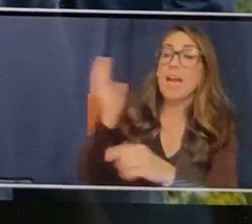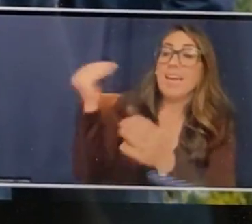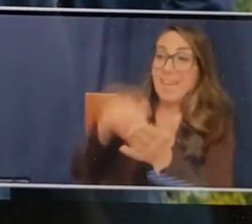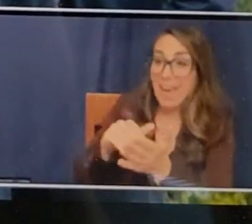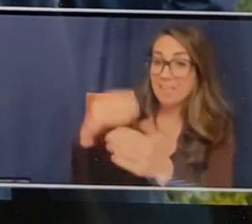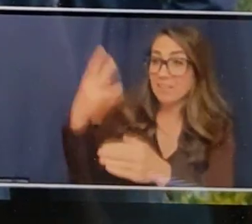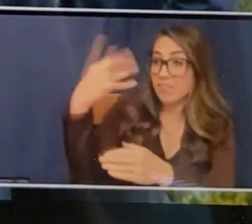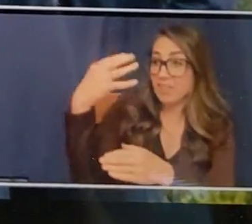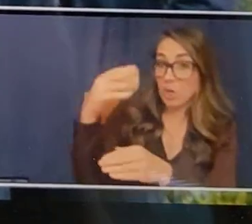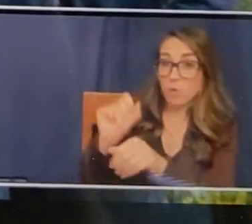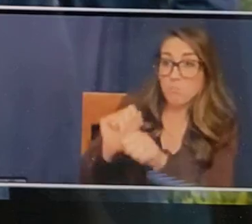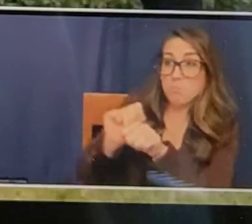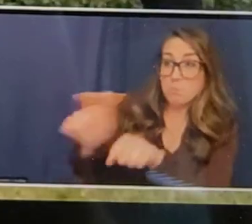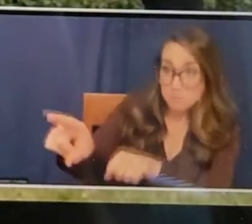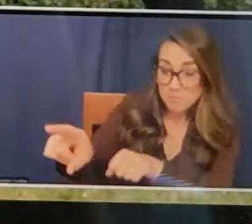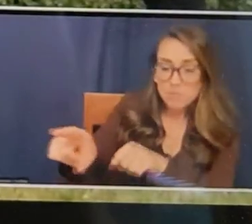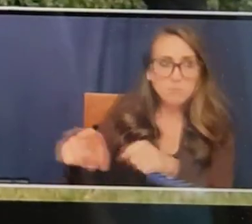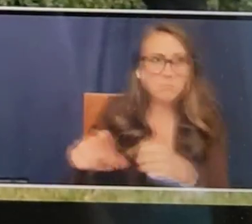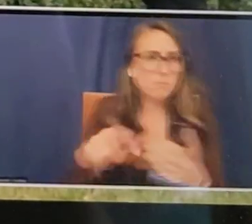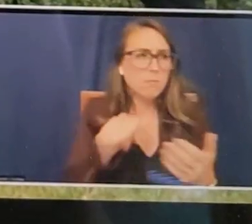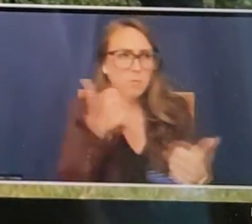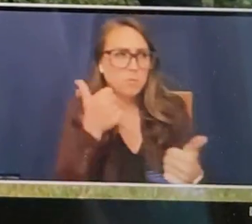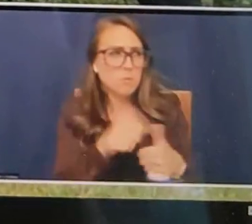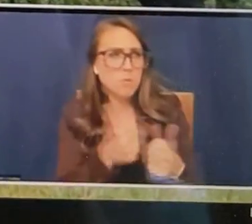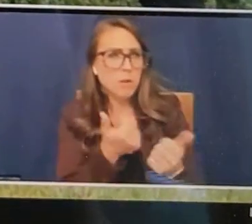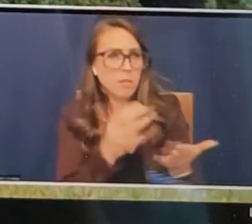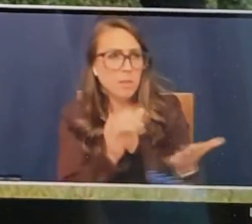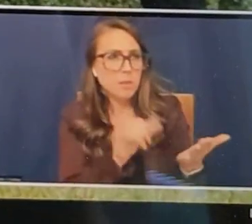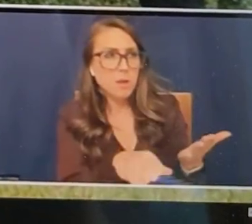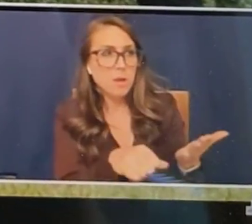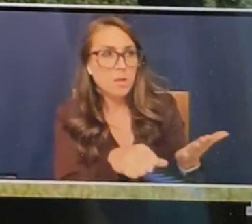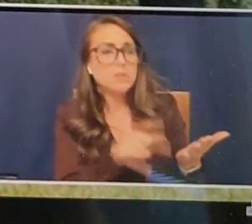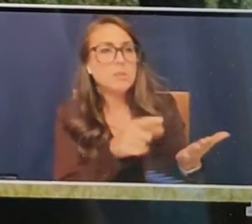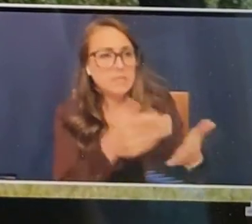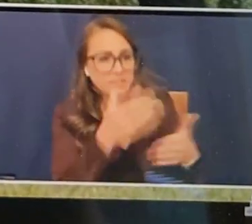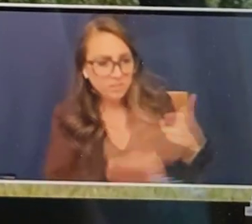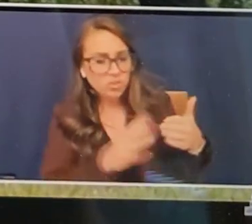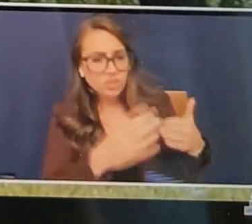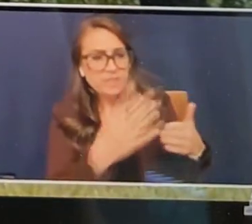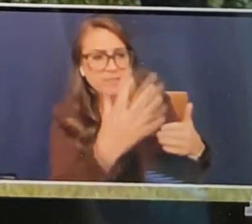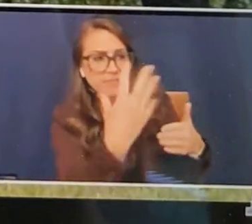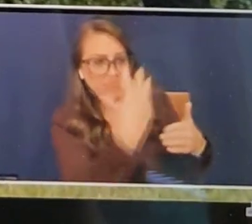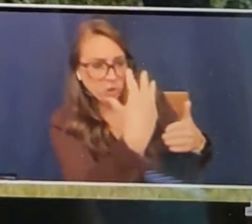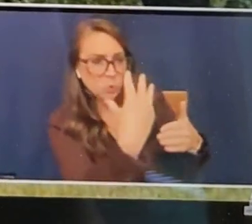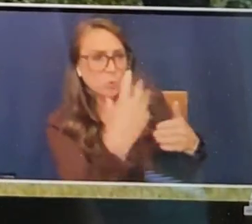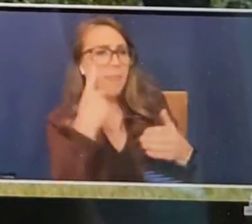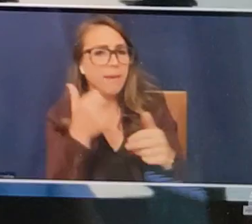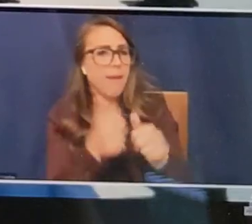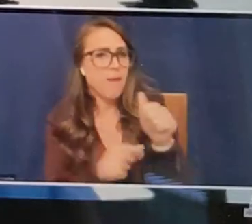Not that I recall. When he finished his video, I think everyone was like, day's over.